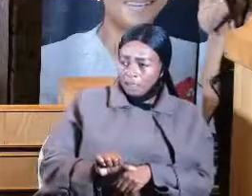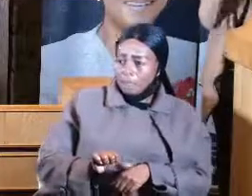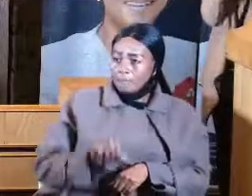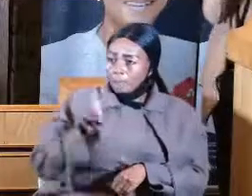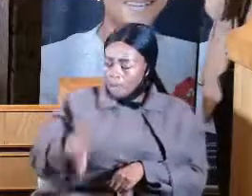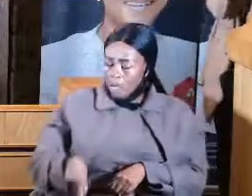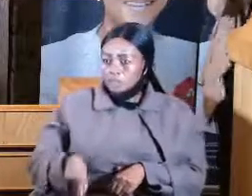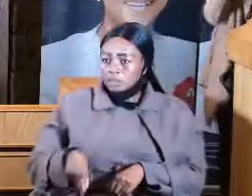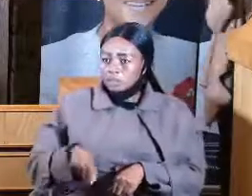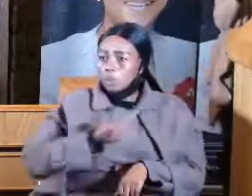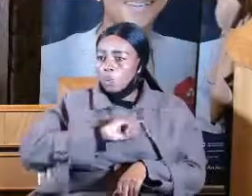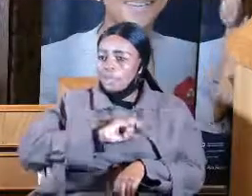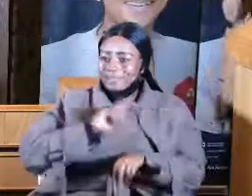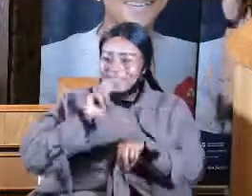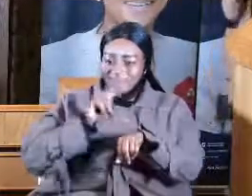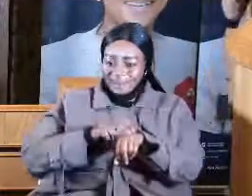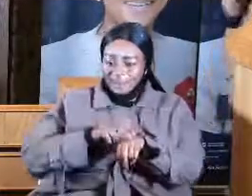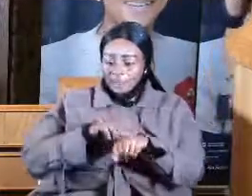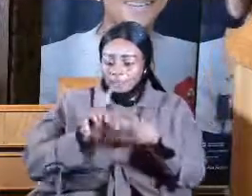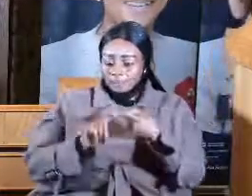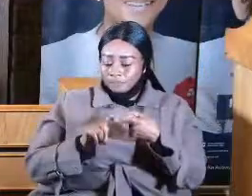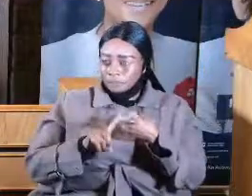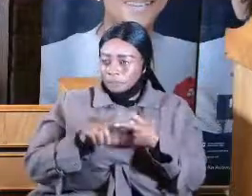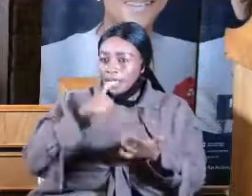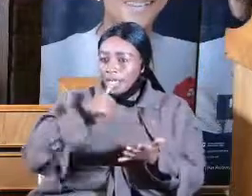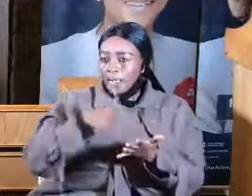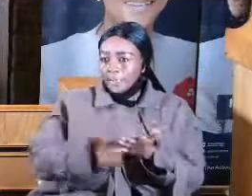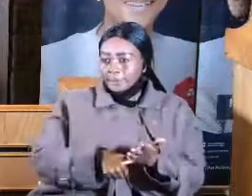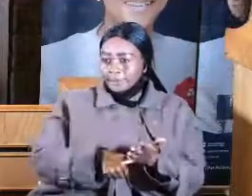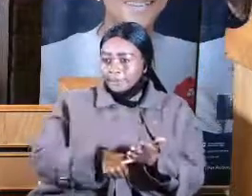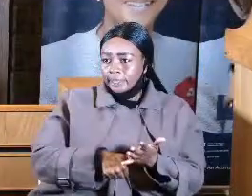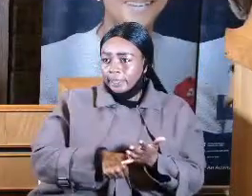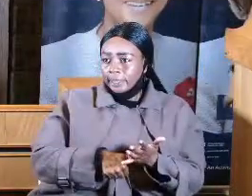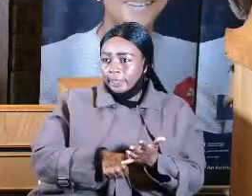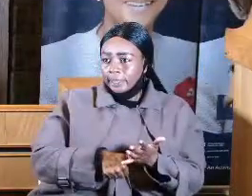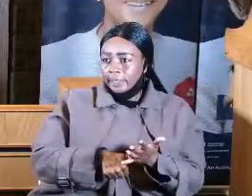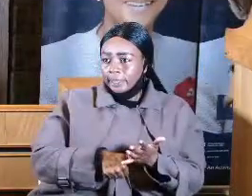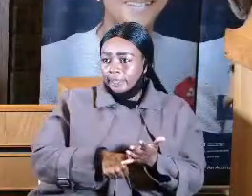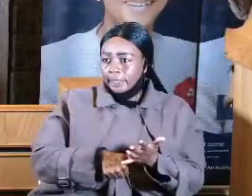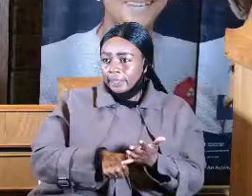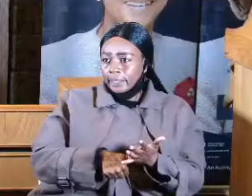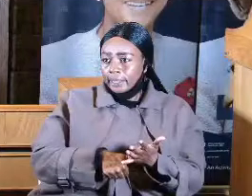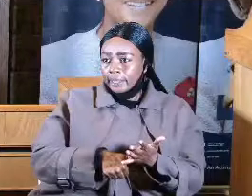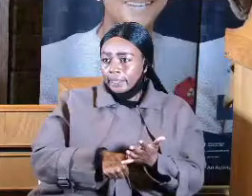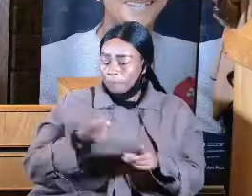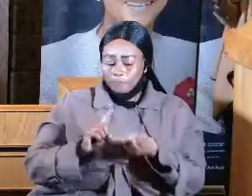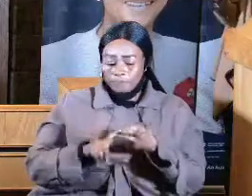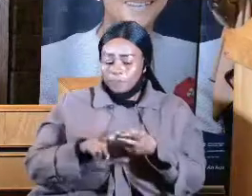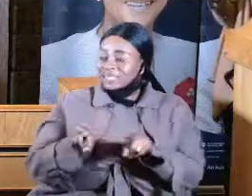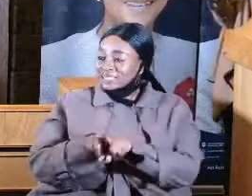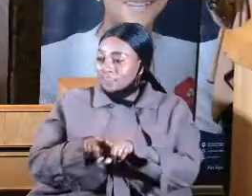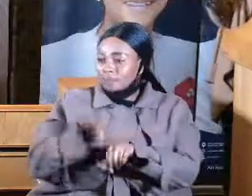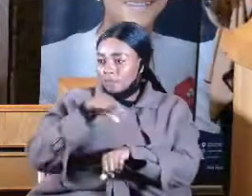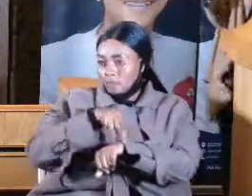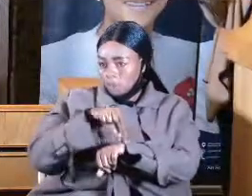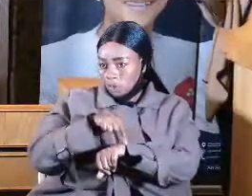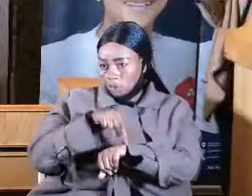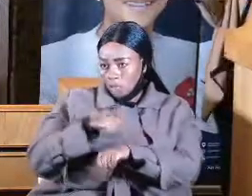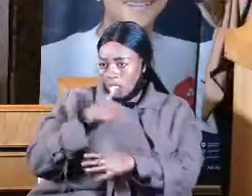need two letters. They need a letter from a psychologist and a letter from the doctor.